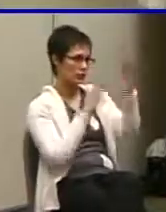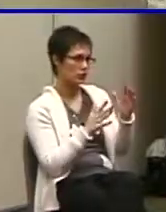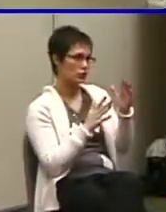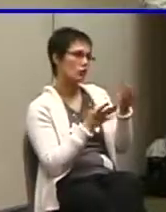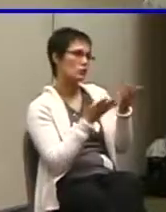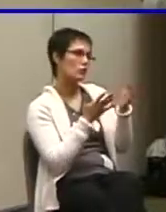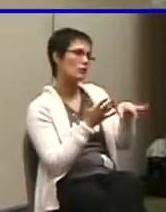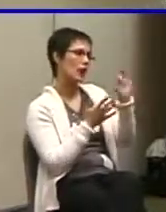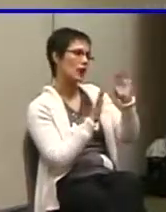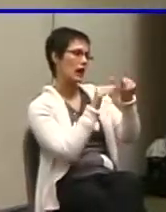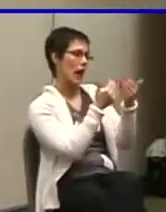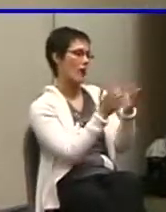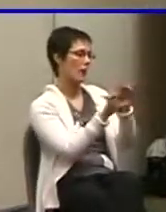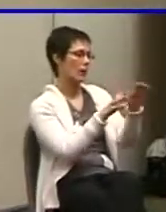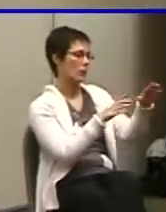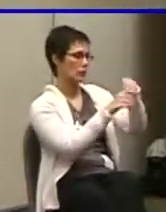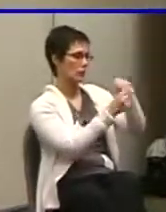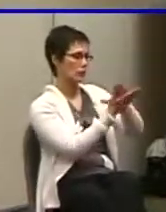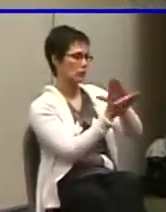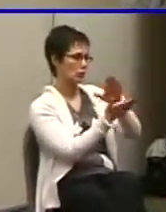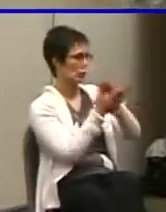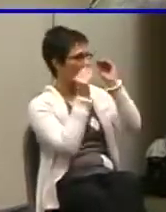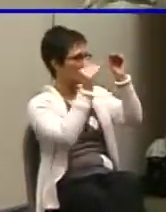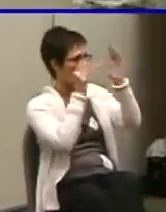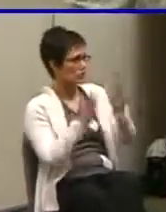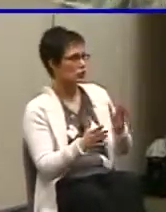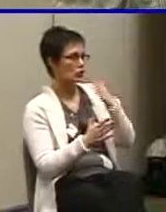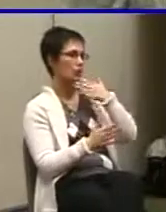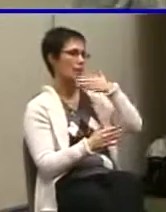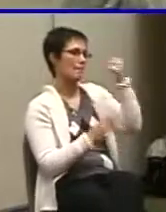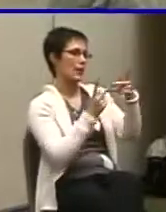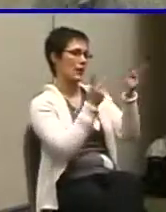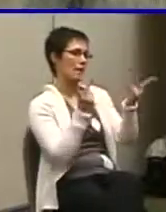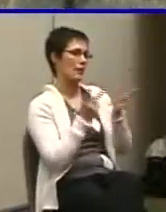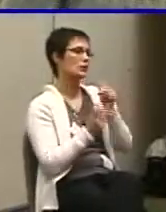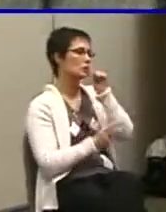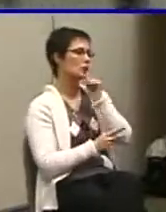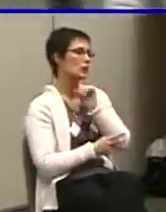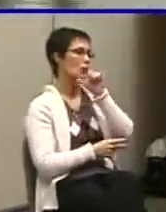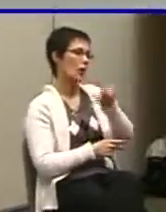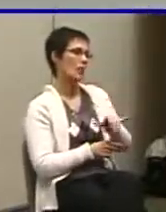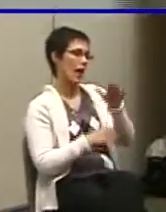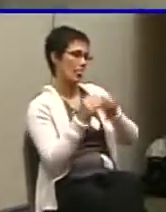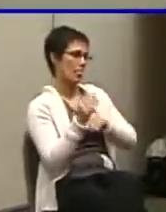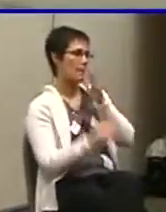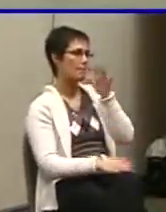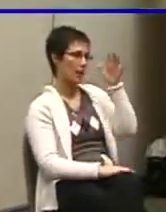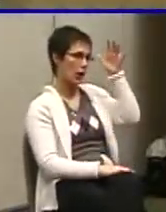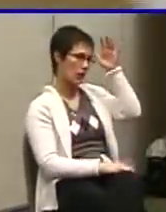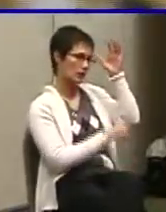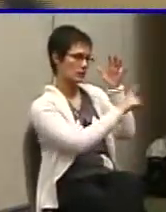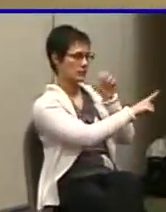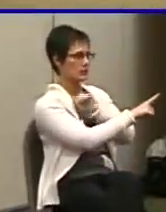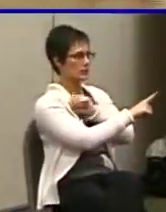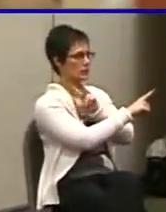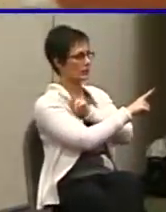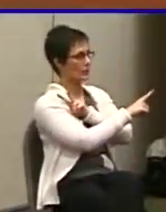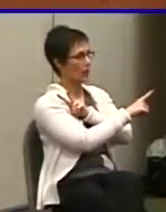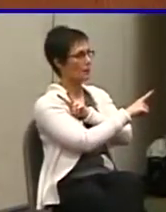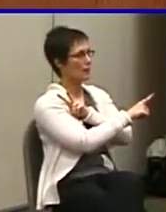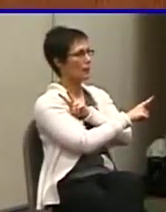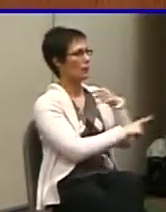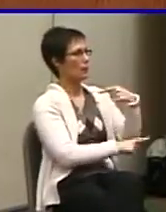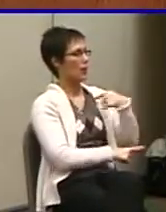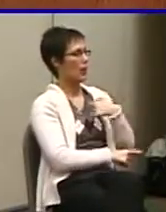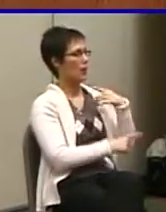are they doing? Because you are in a much better place to deal with that than parents are. One of the things that I often recommend around the state and suggest constantly